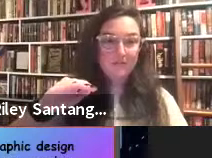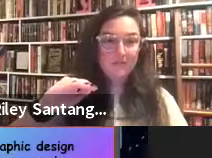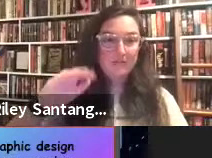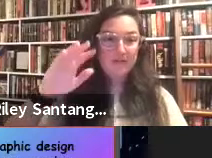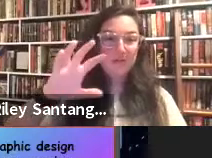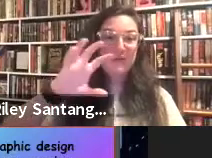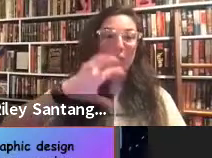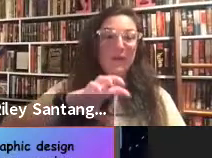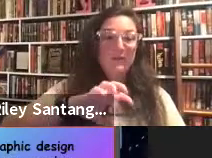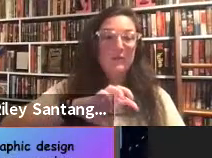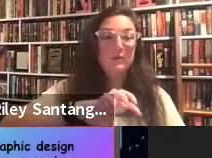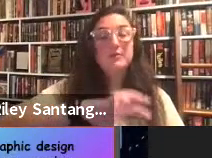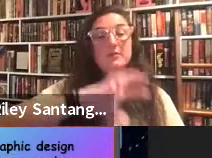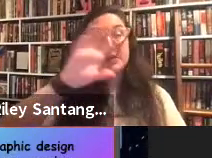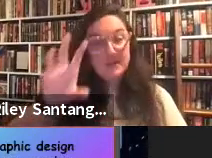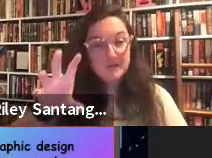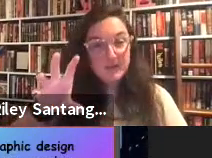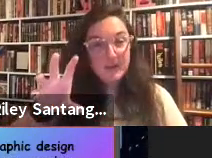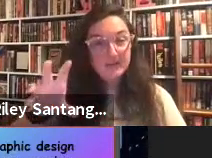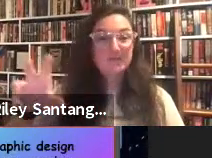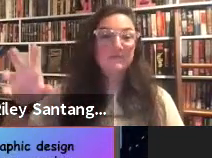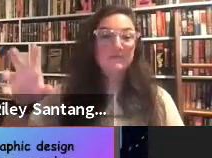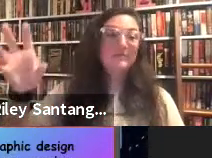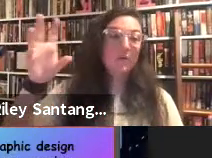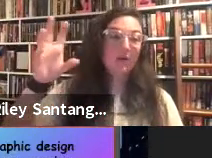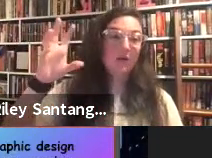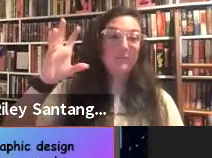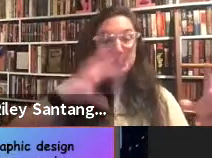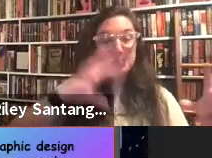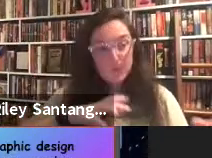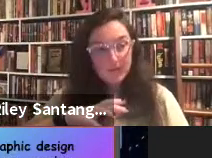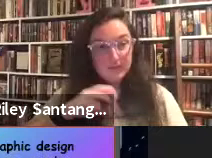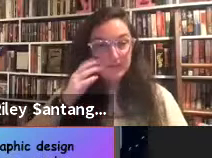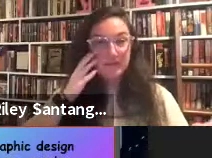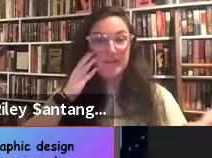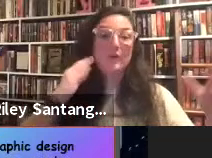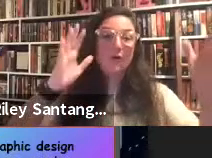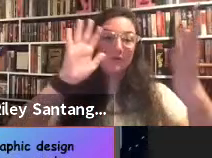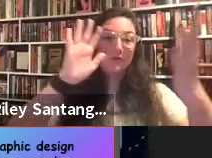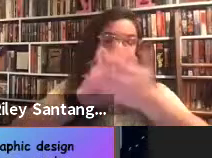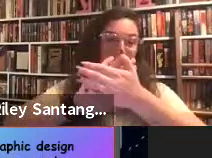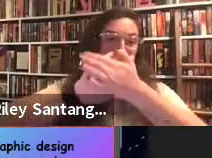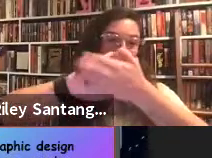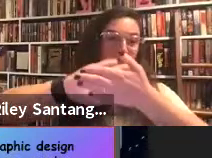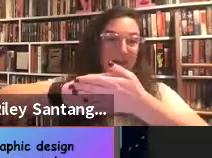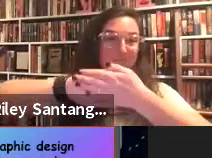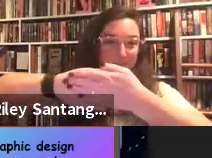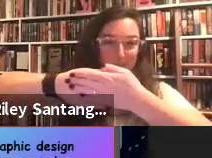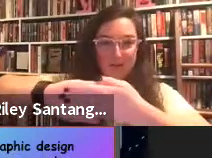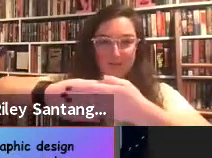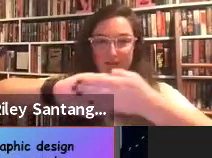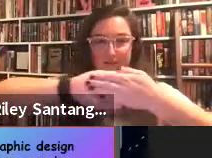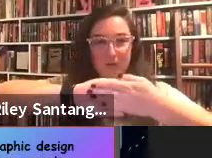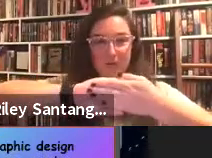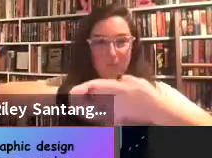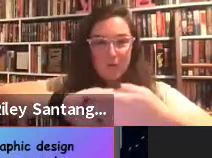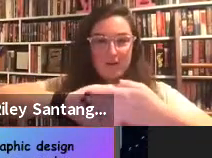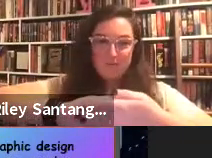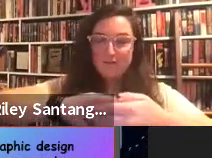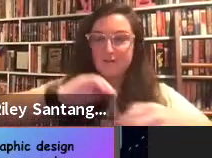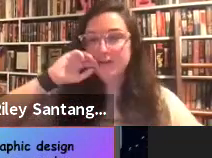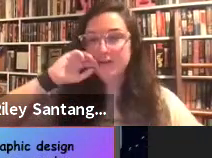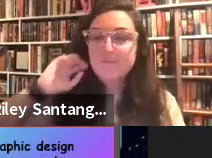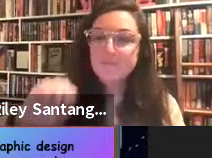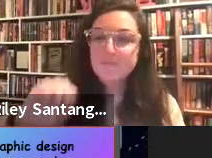layer, there's no way to change that or move it. It's all just flat, like a pancake. It's all